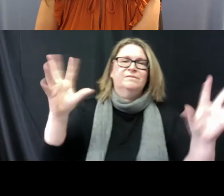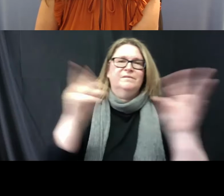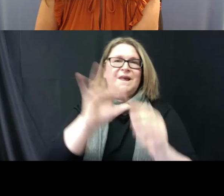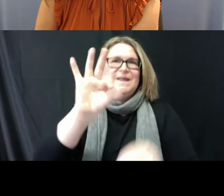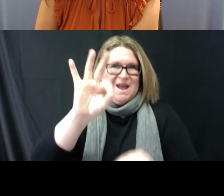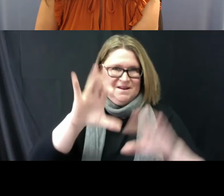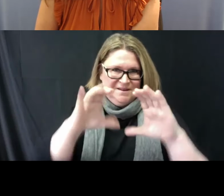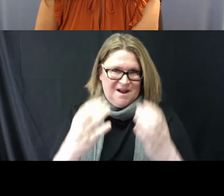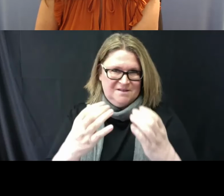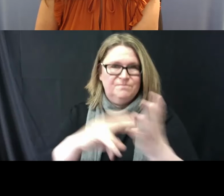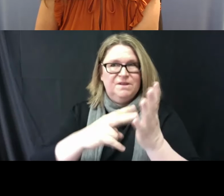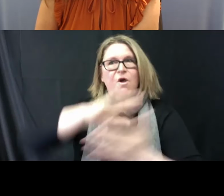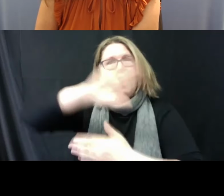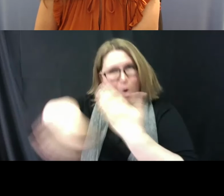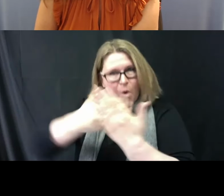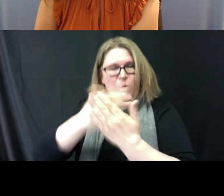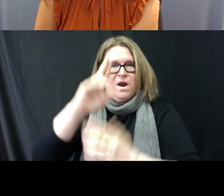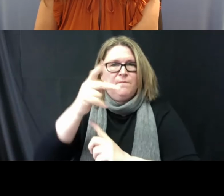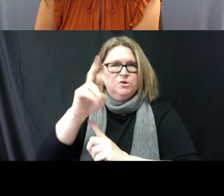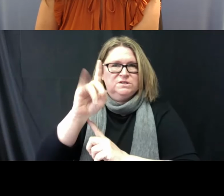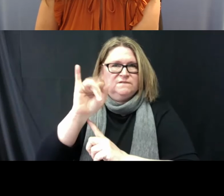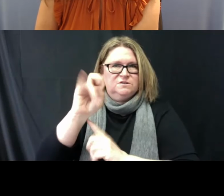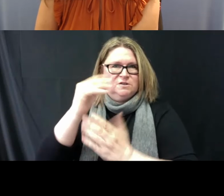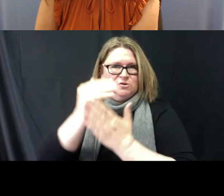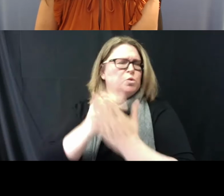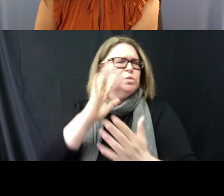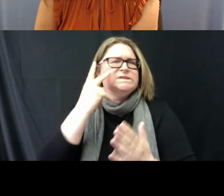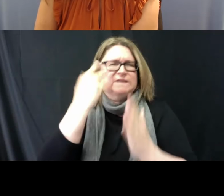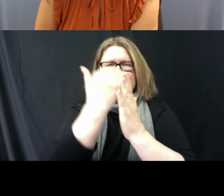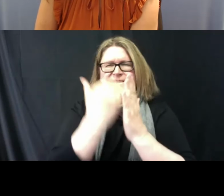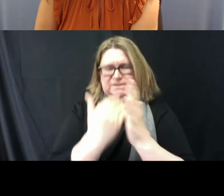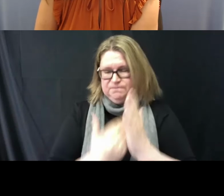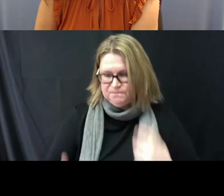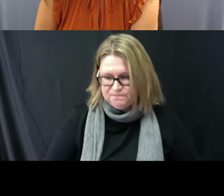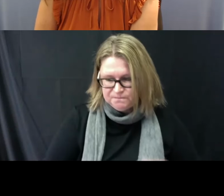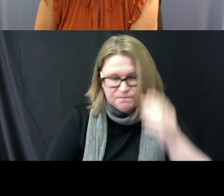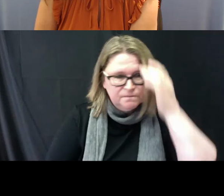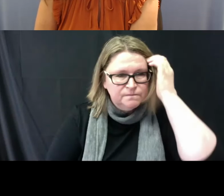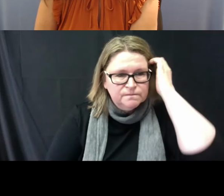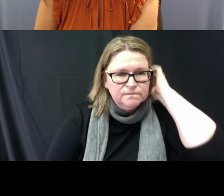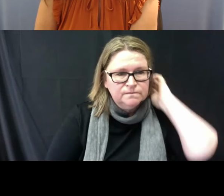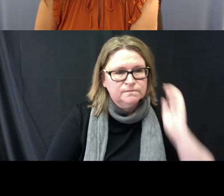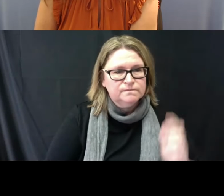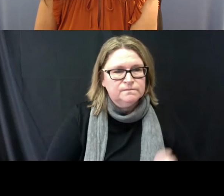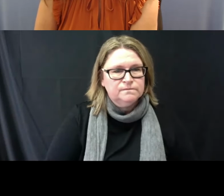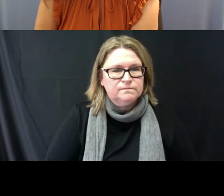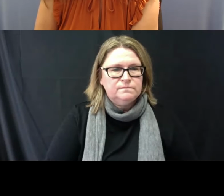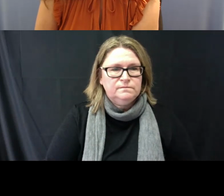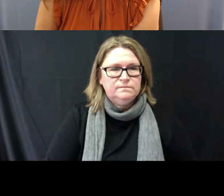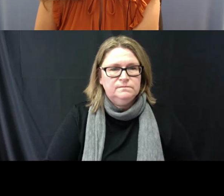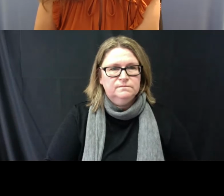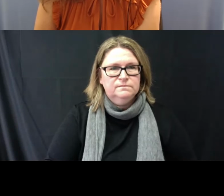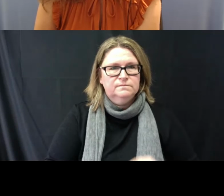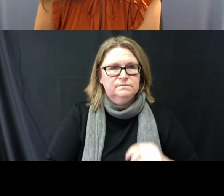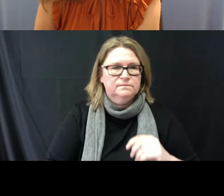30 credits, 15 and 15. And you will see